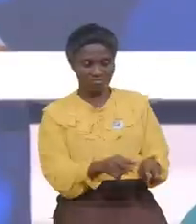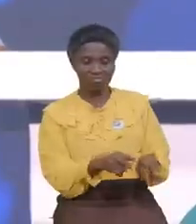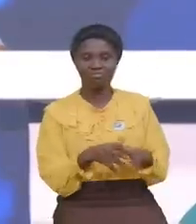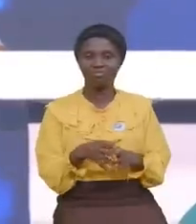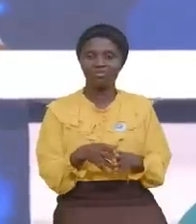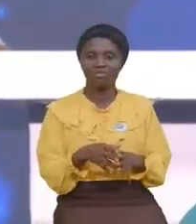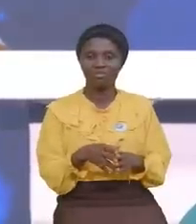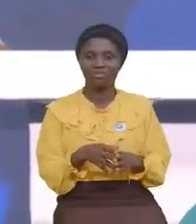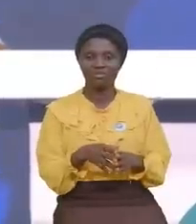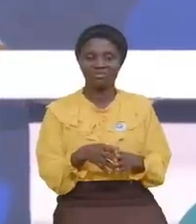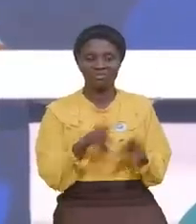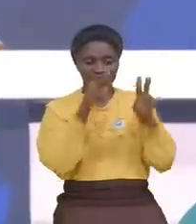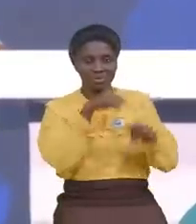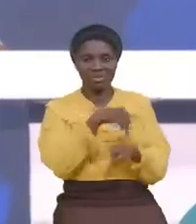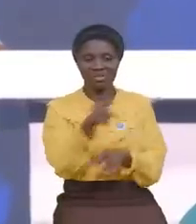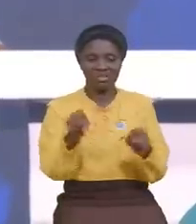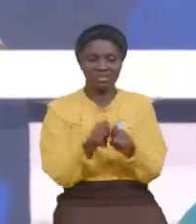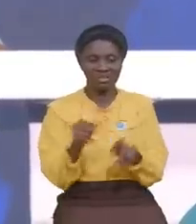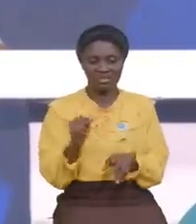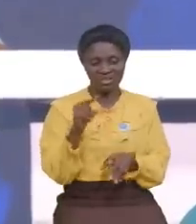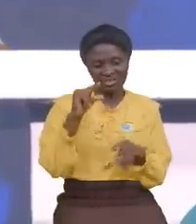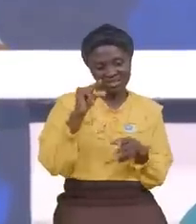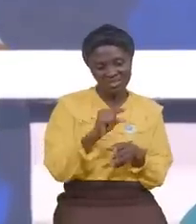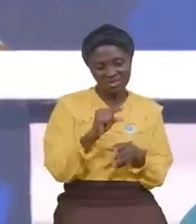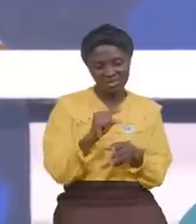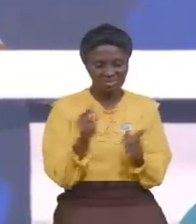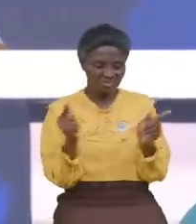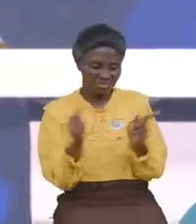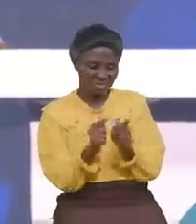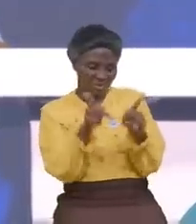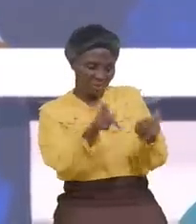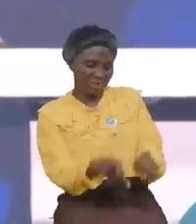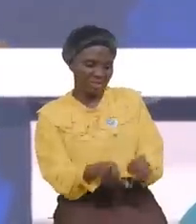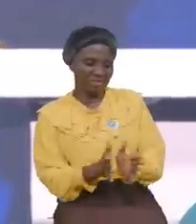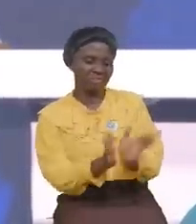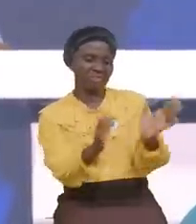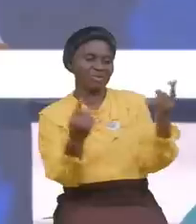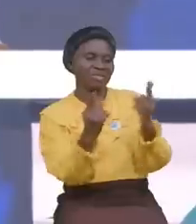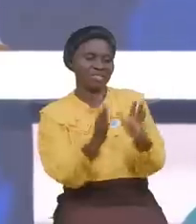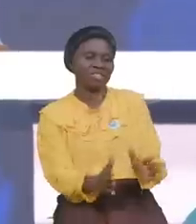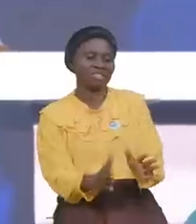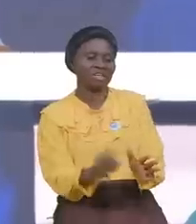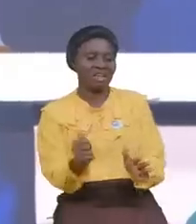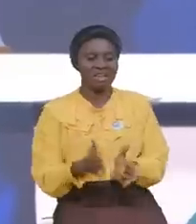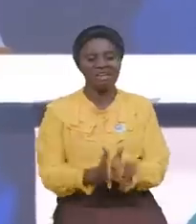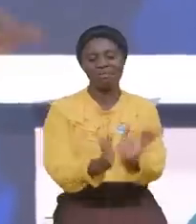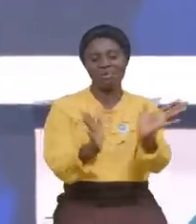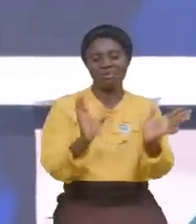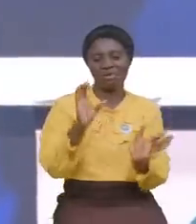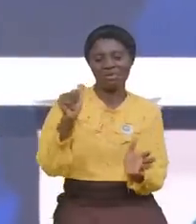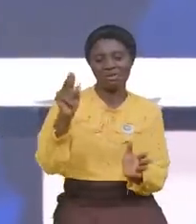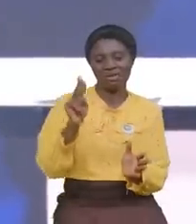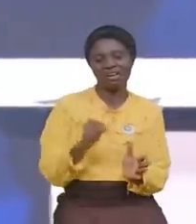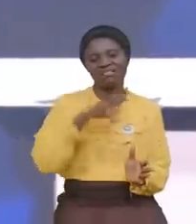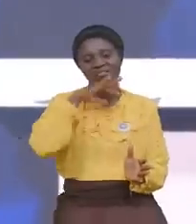stature, a public criminal, a public sinner, a public can. And